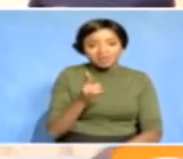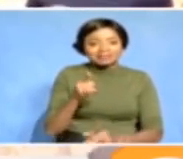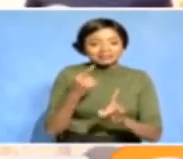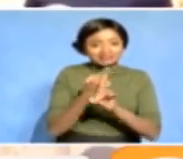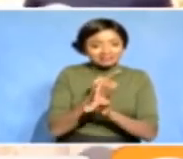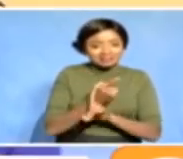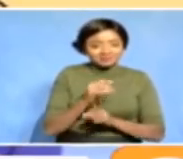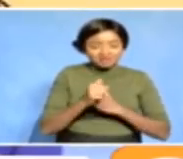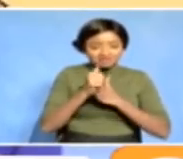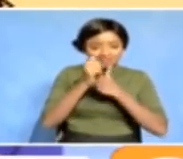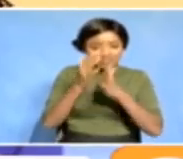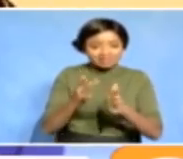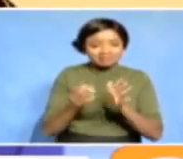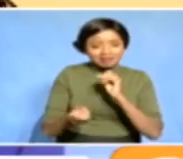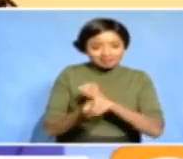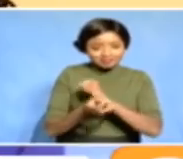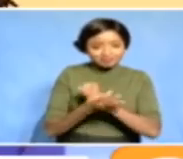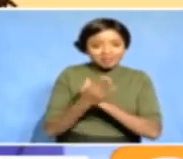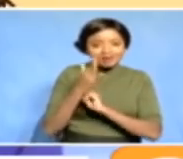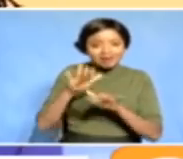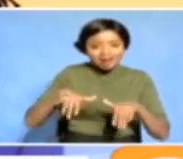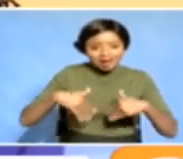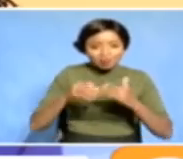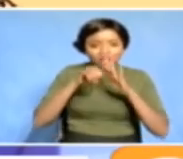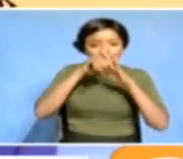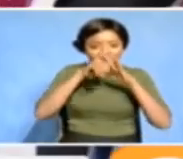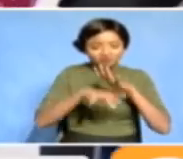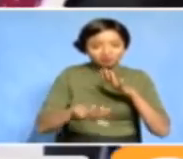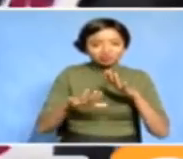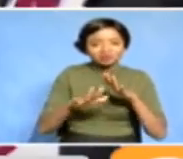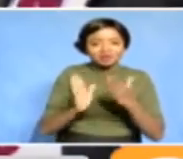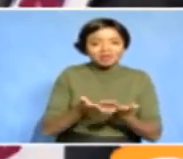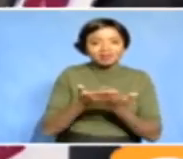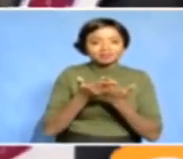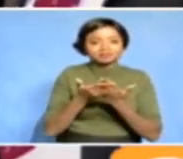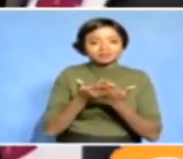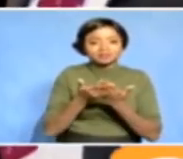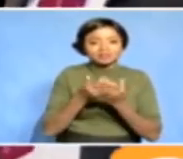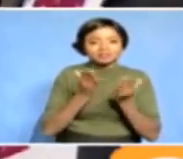role devolution plays in service delivery. Elfa Slagat, Citizen TV, Nairobi.